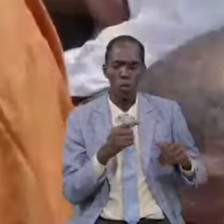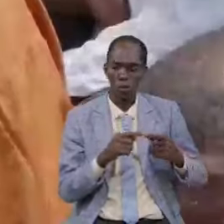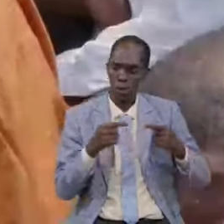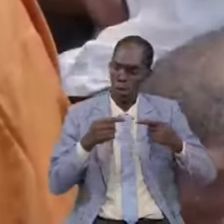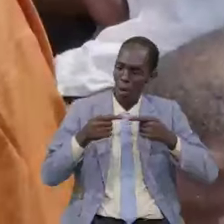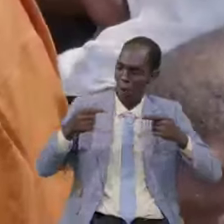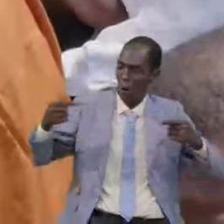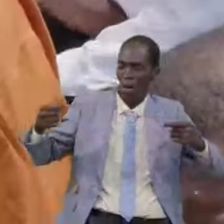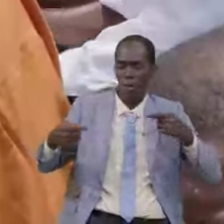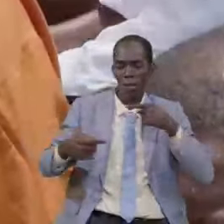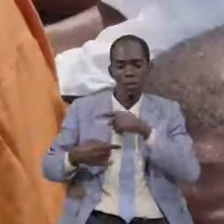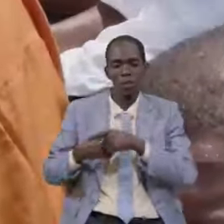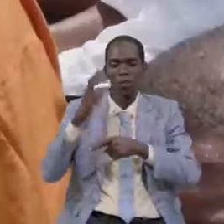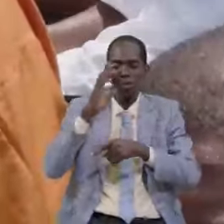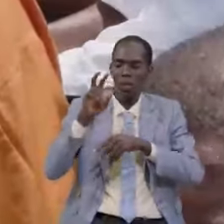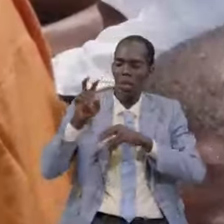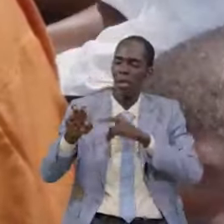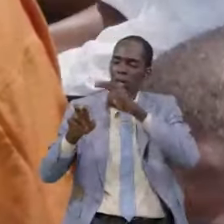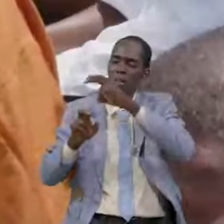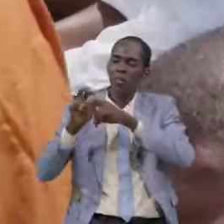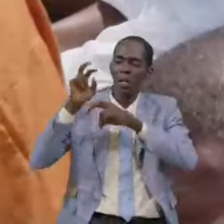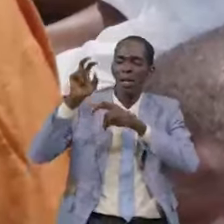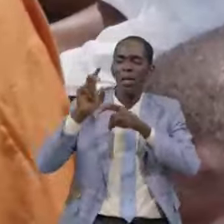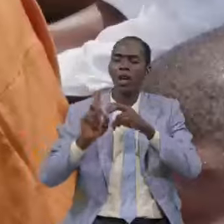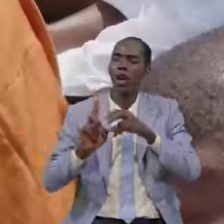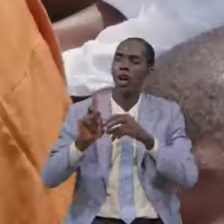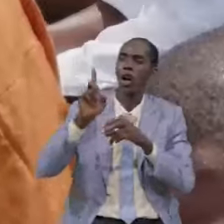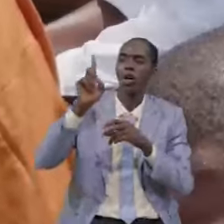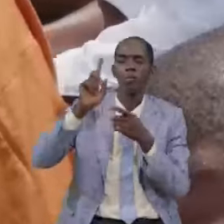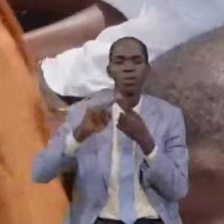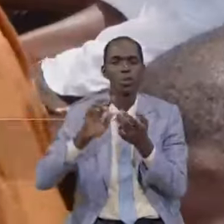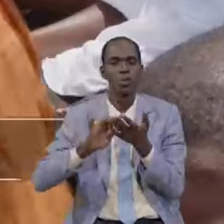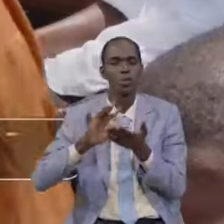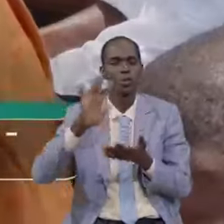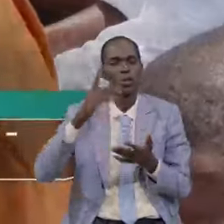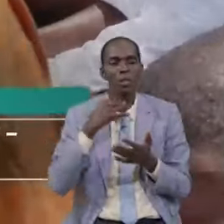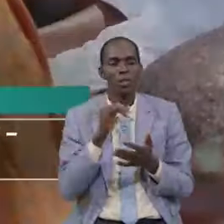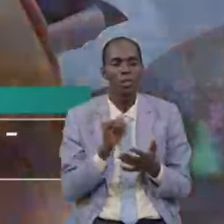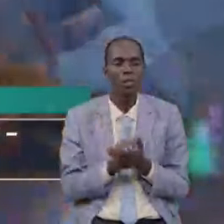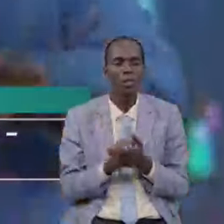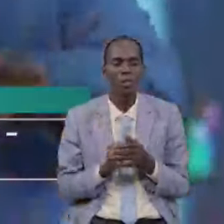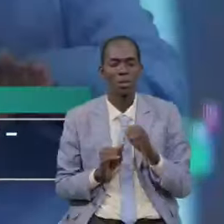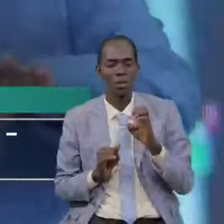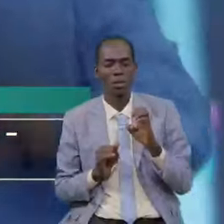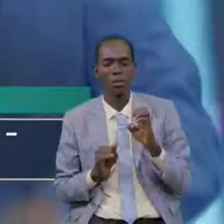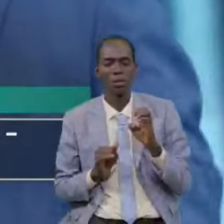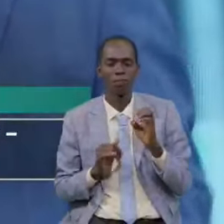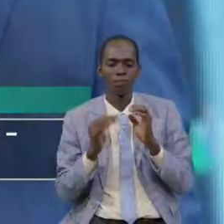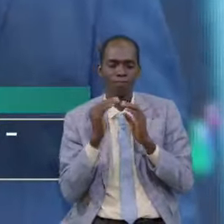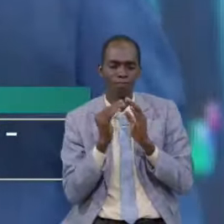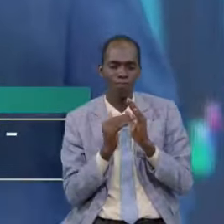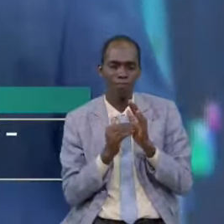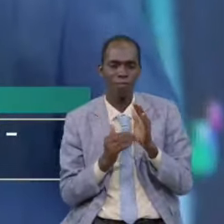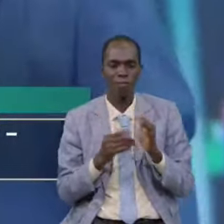to glory. Then he there enlisted for growth towards glory.